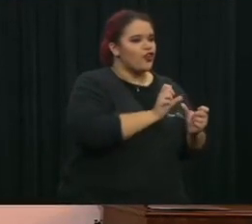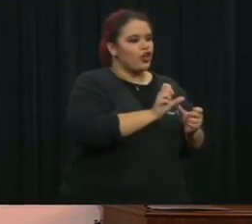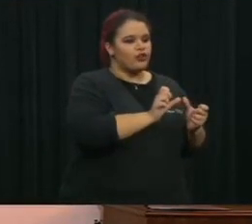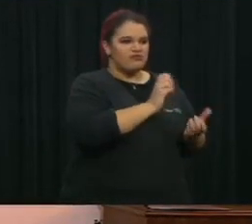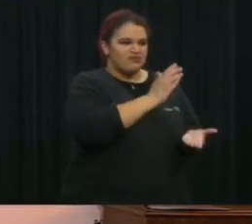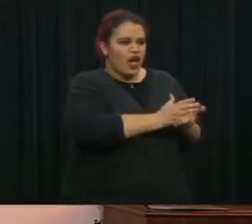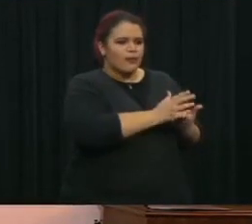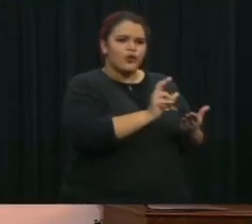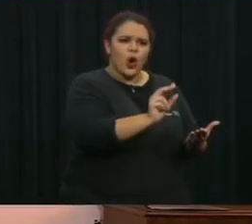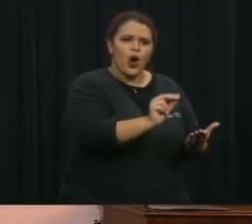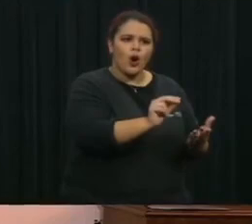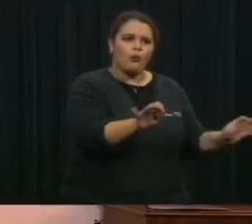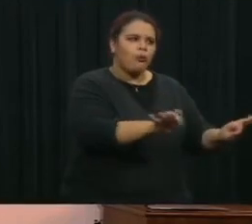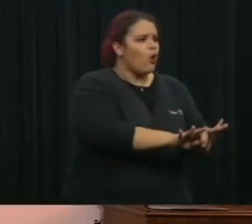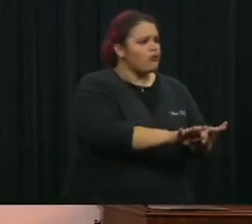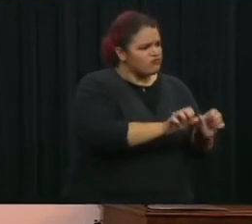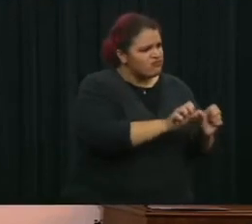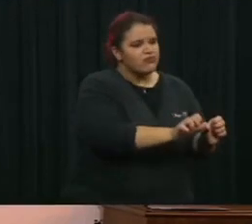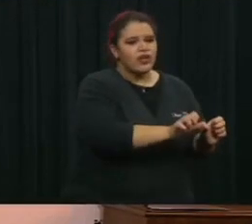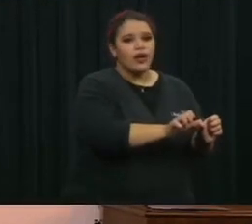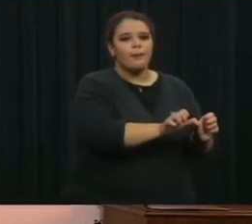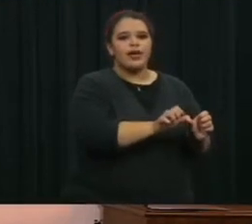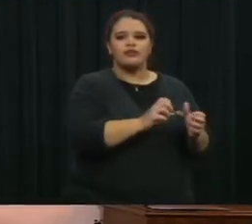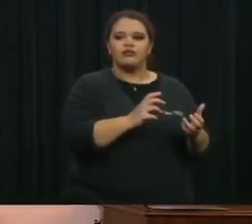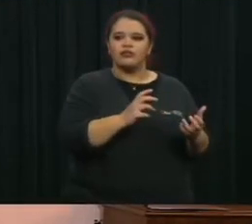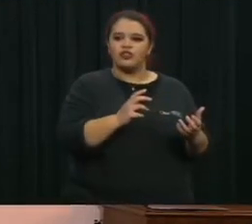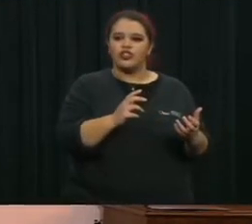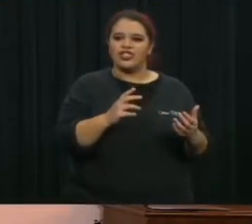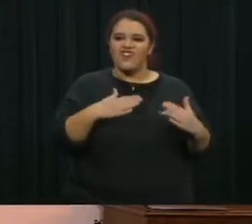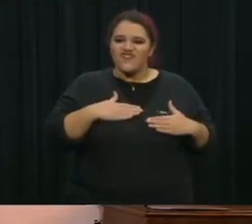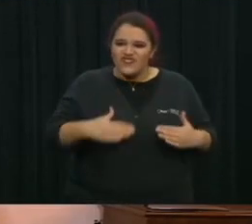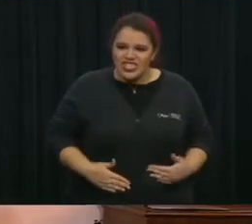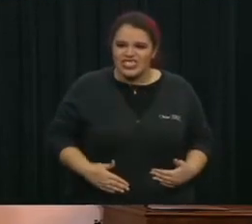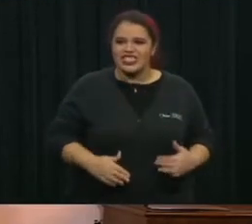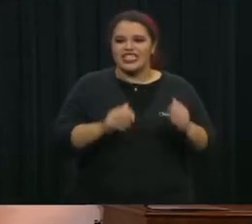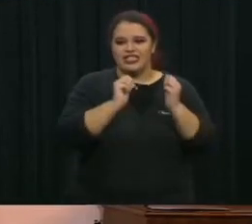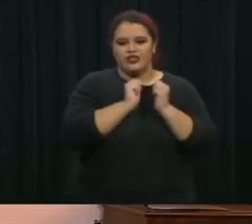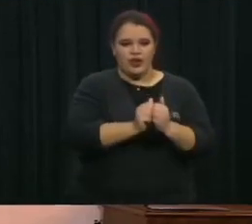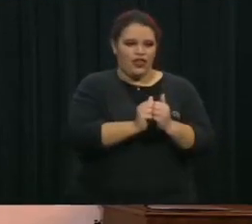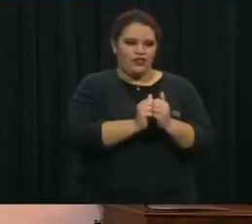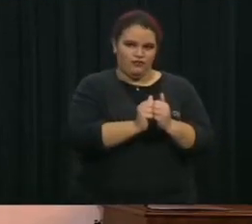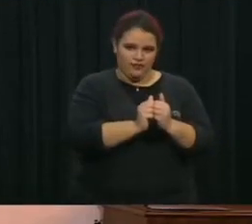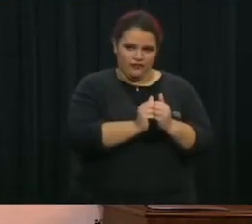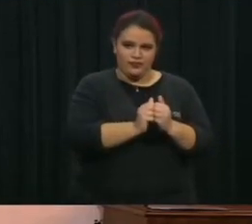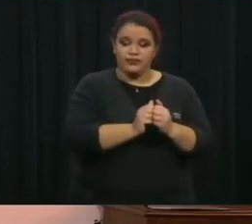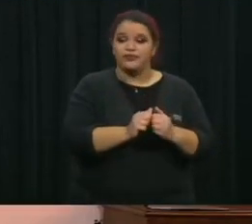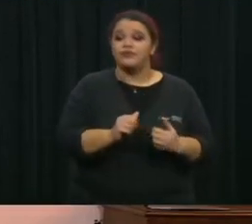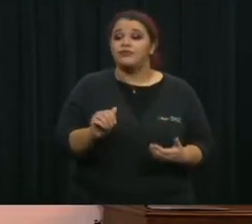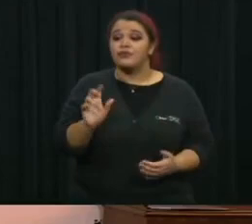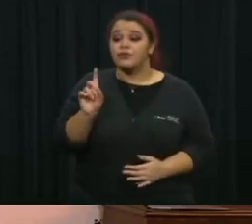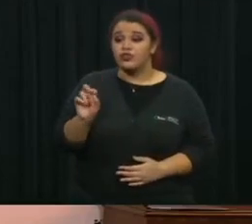not physically. Doctor. Well, I just gotta grab one thing.